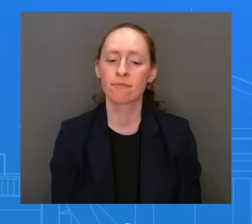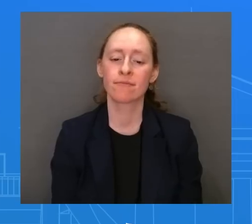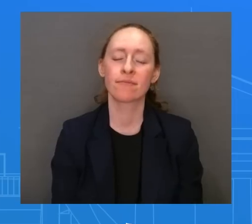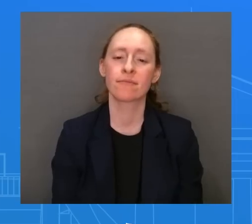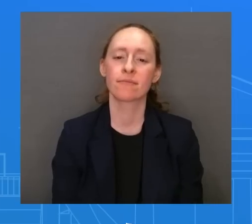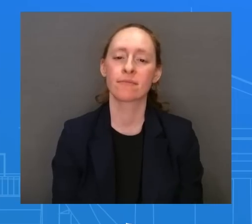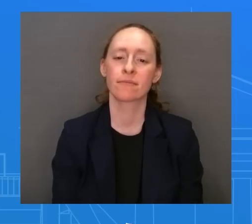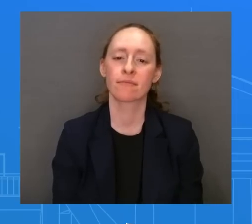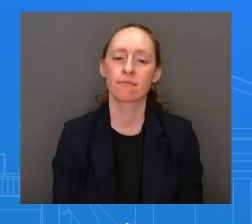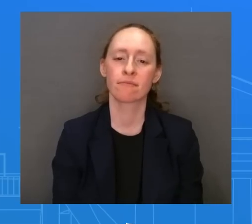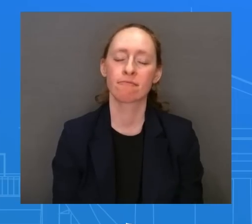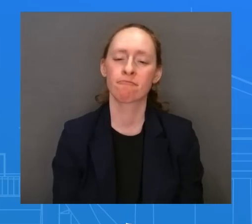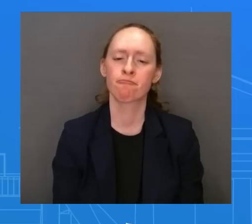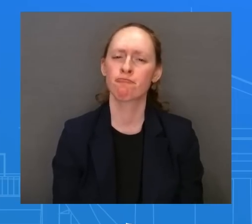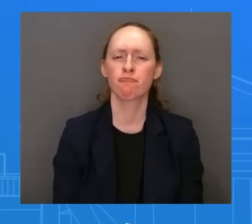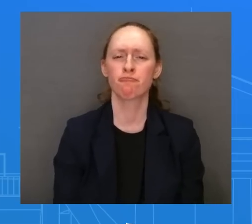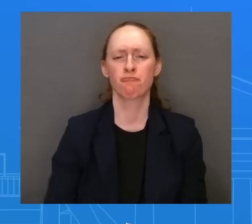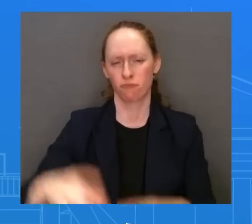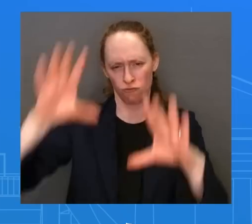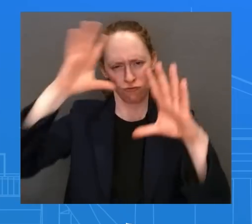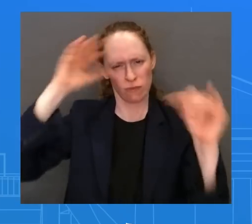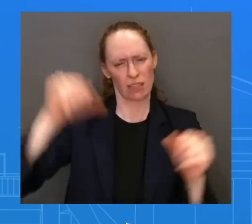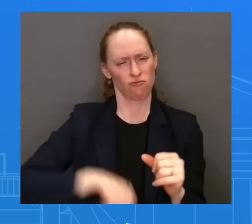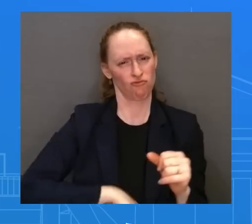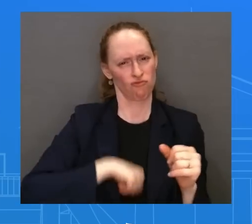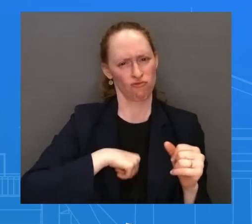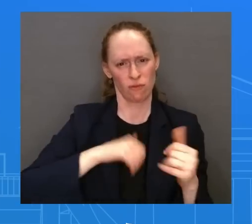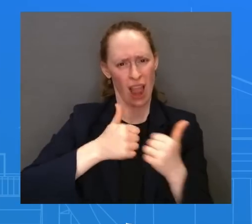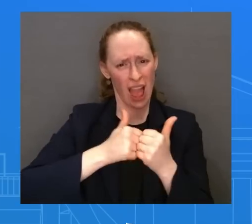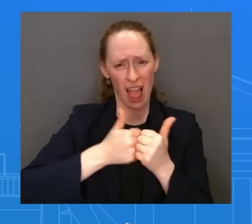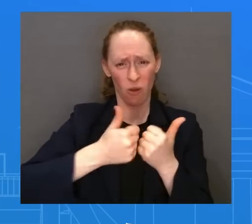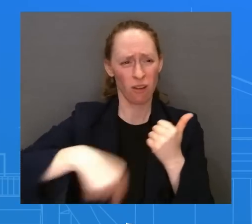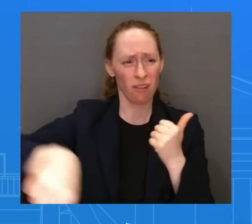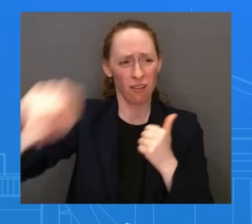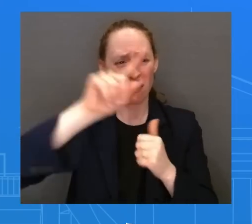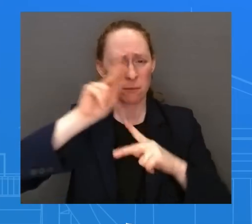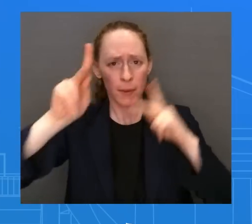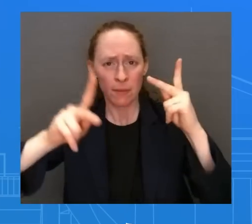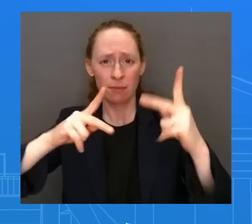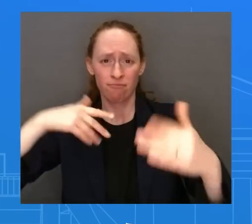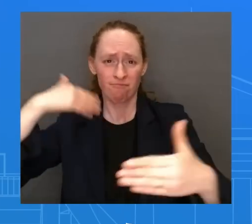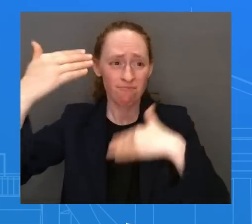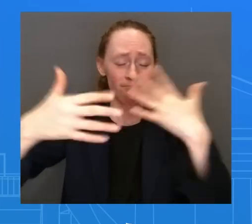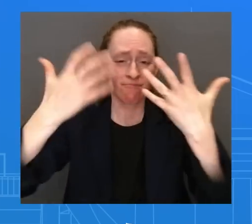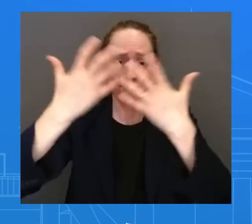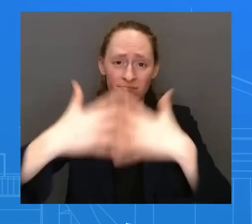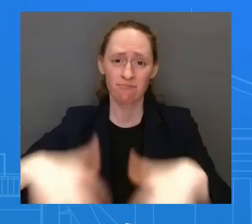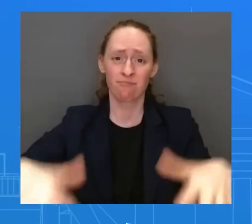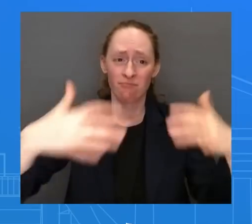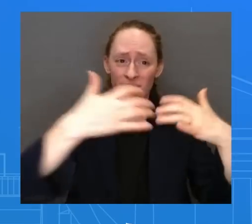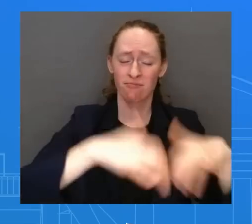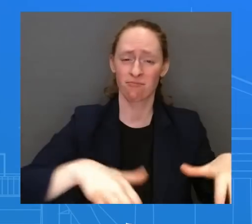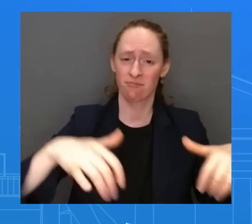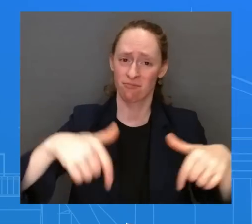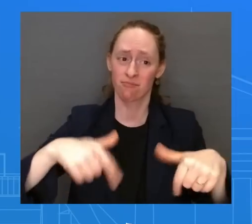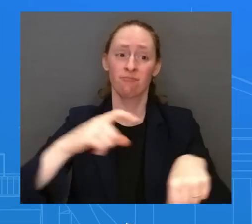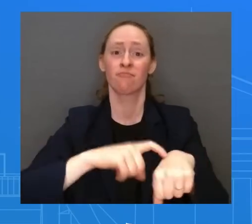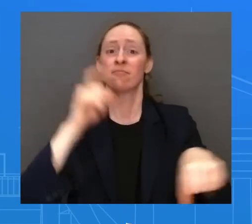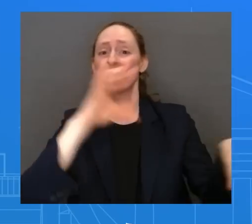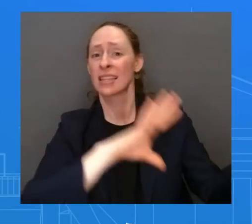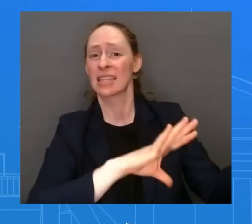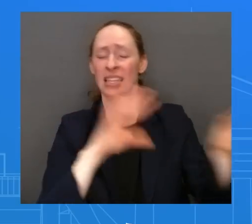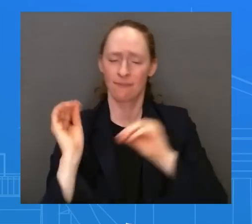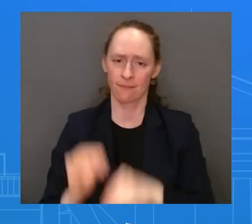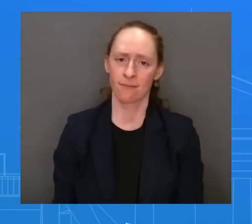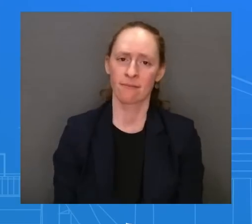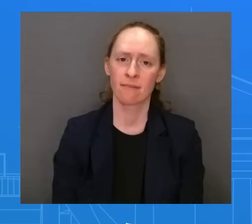conducted this conducted this uh withdrawal but look I've been around operations my entire life and there's not a single